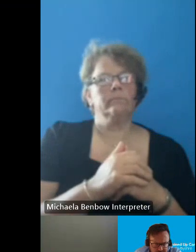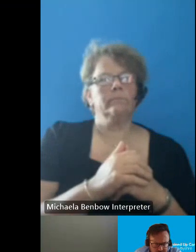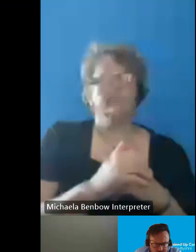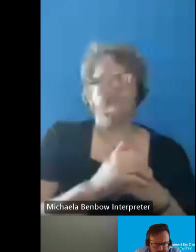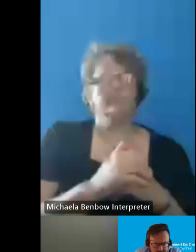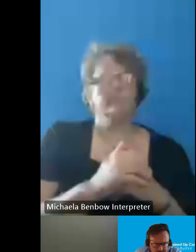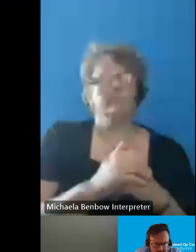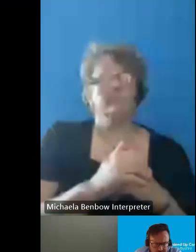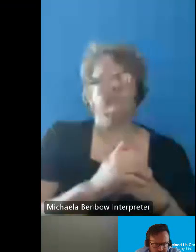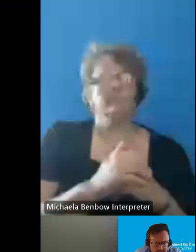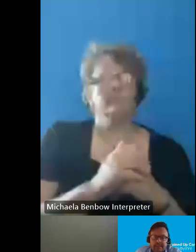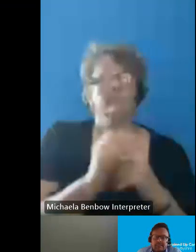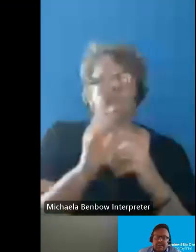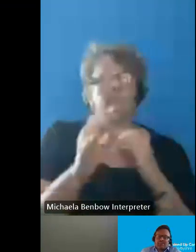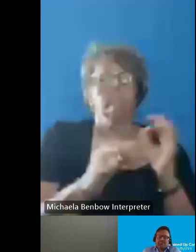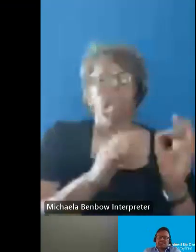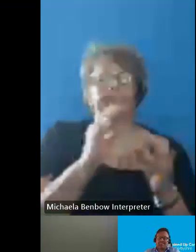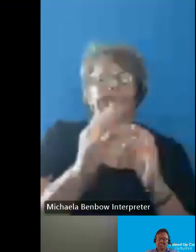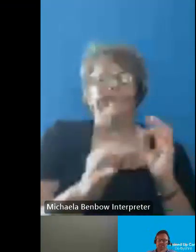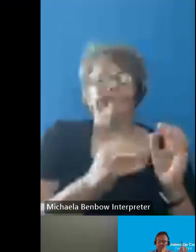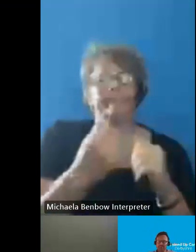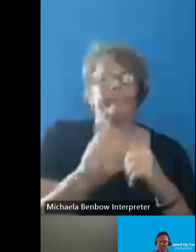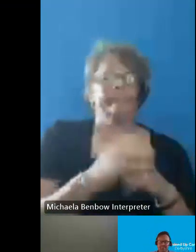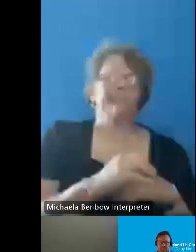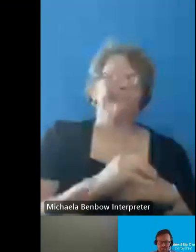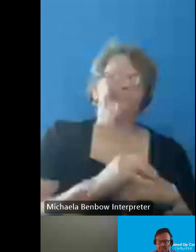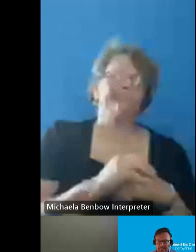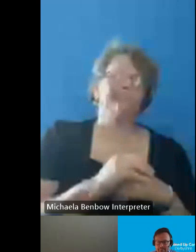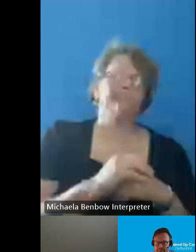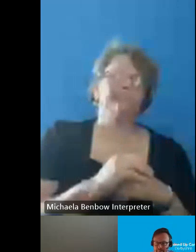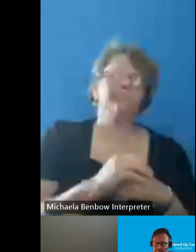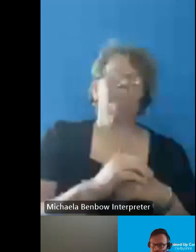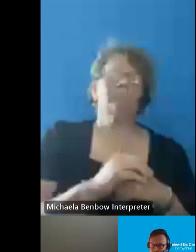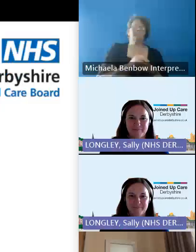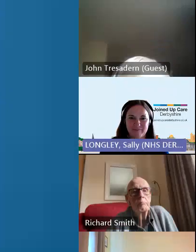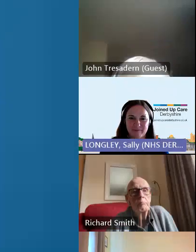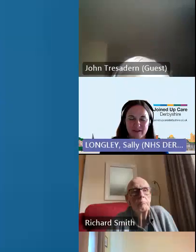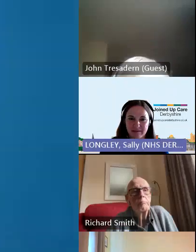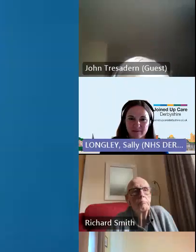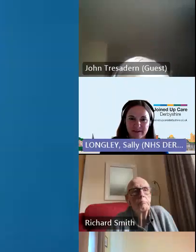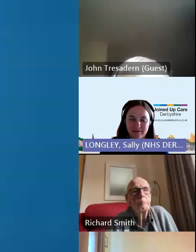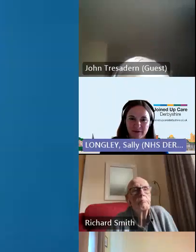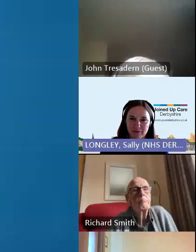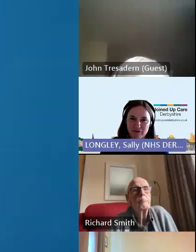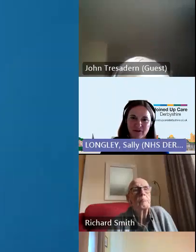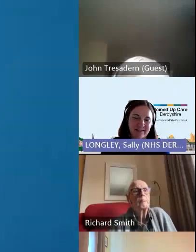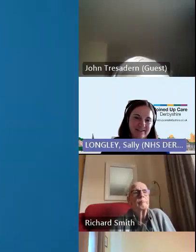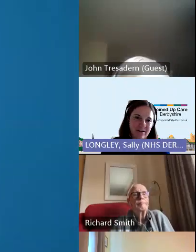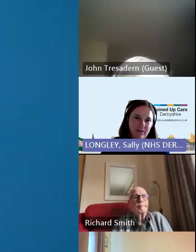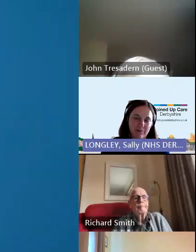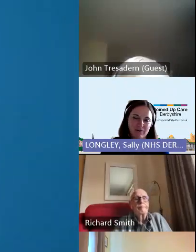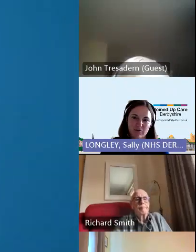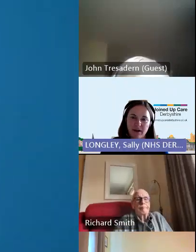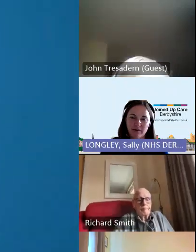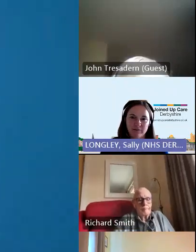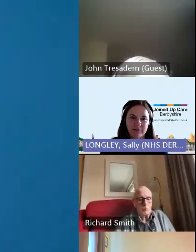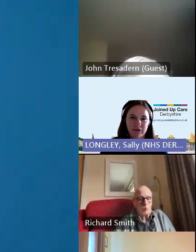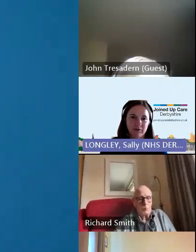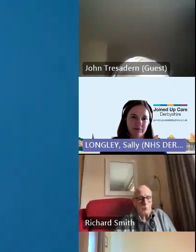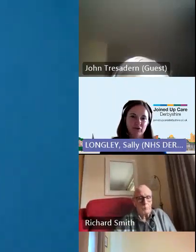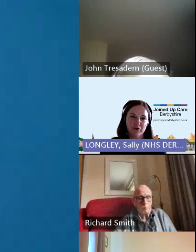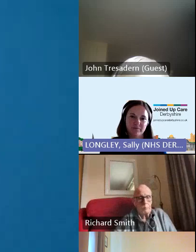it questions? I think yes. Any questions? So over to you, Sally. Brilliant. Thanks very much, Craig and Zara. That was